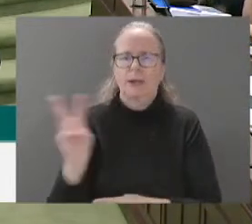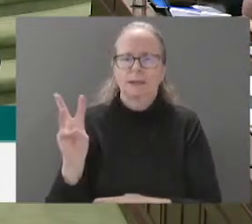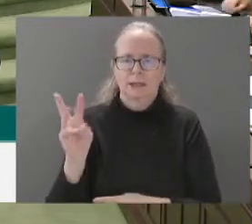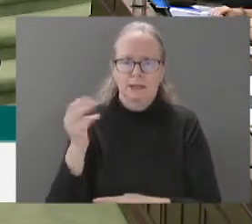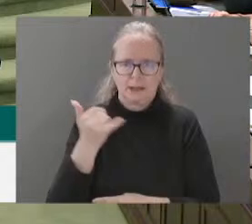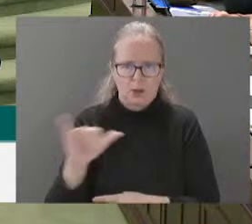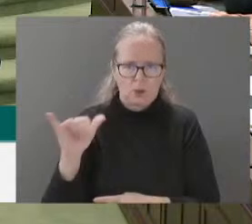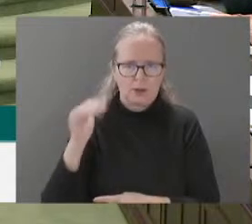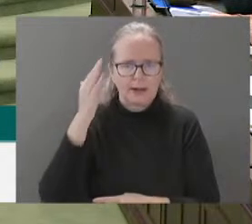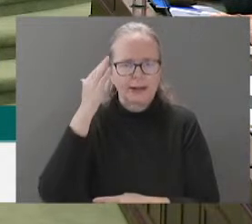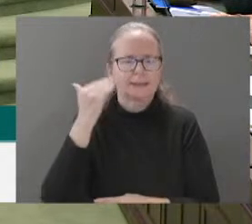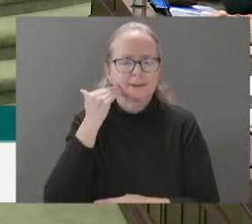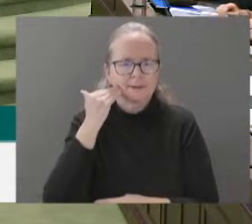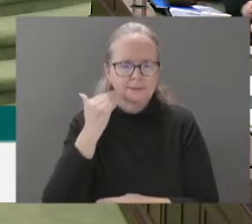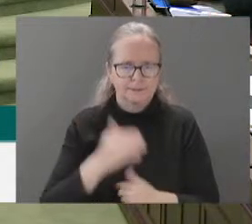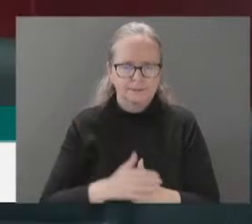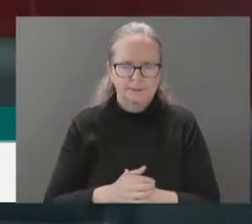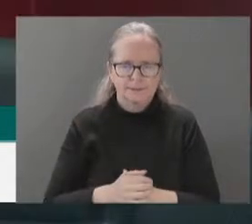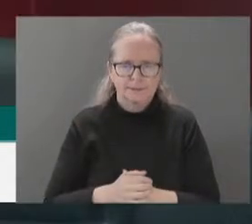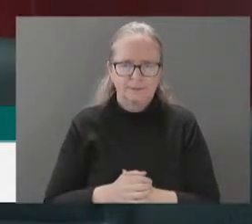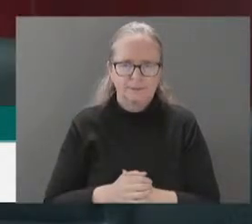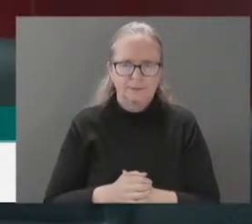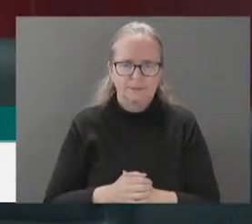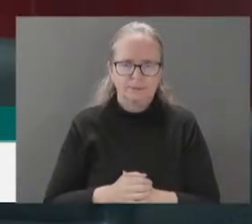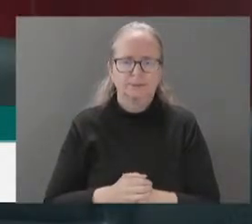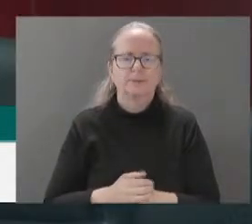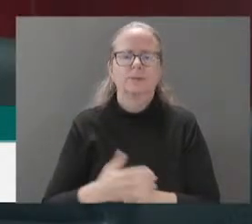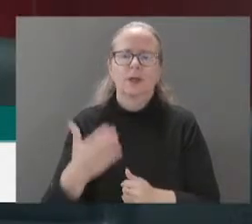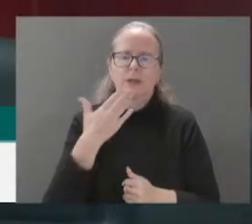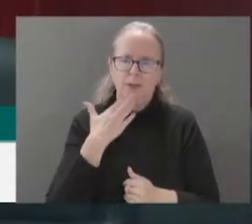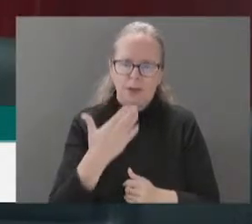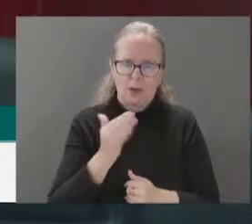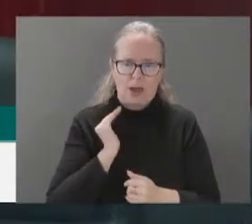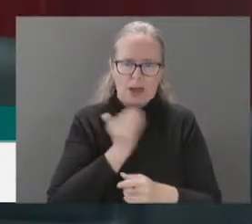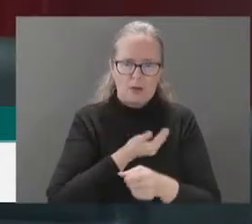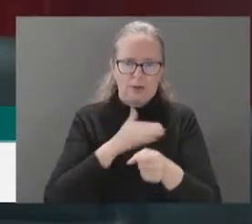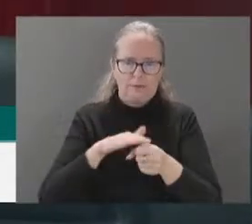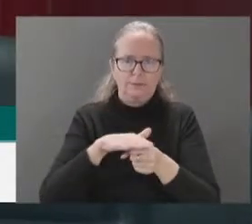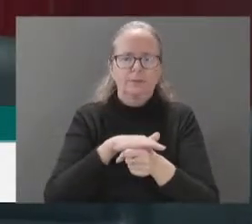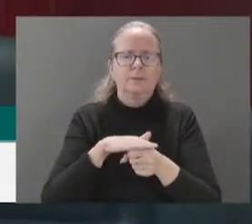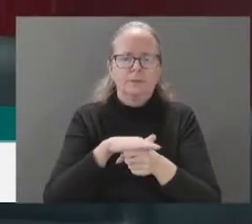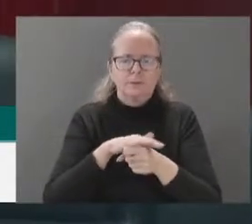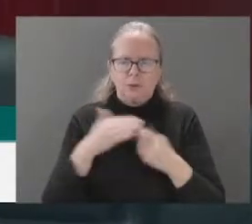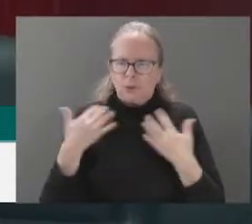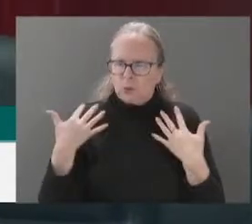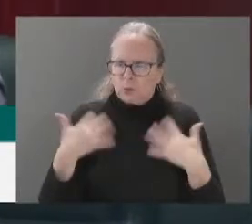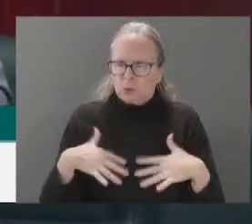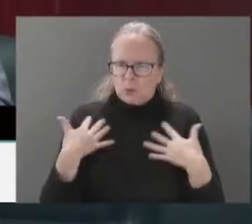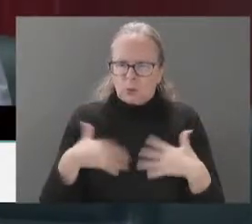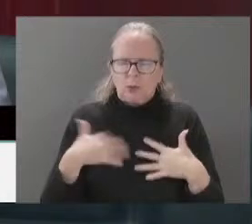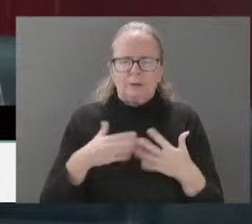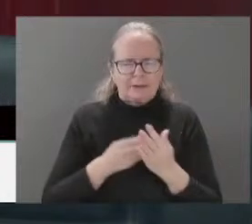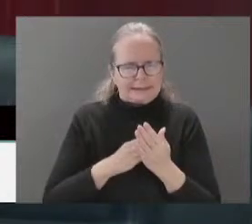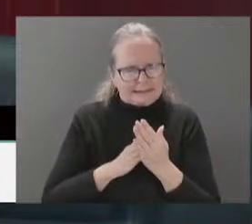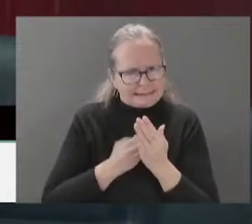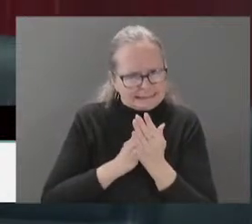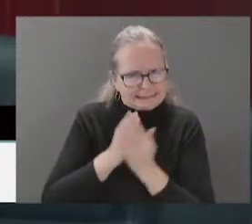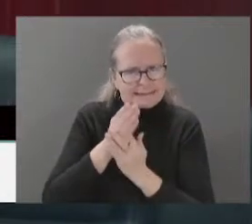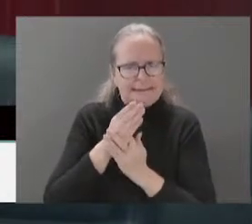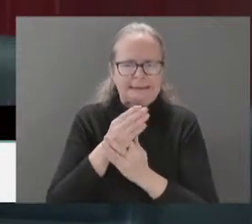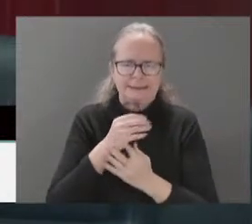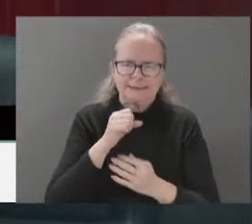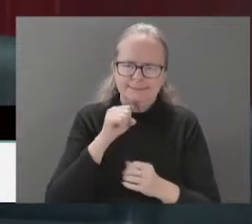Speaker yellowad has a long history of survival and economic diversification we have our oil and gas sector agriculture